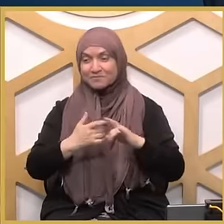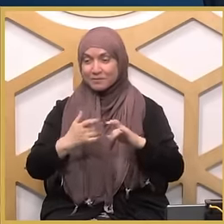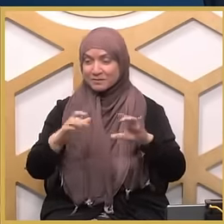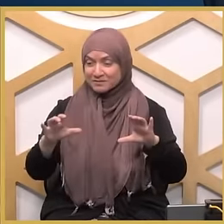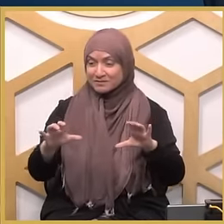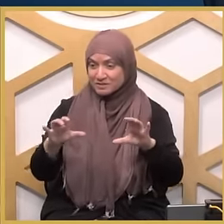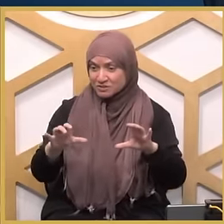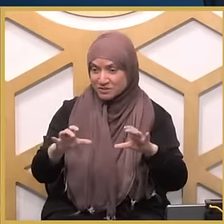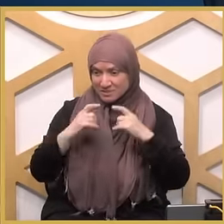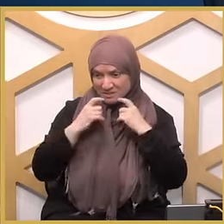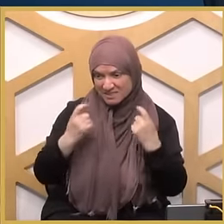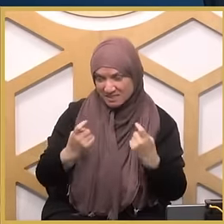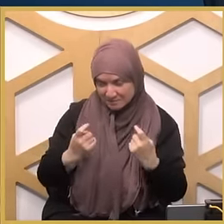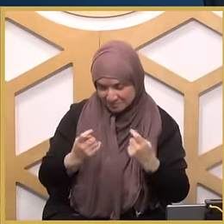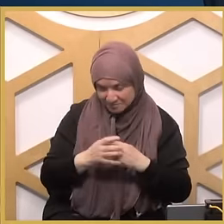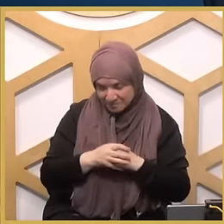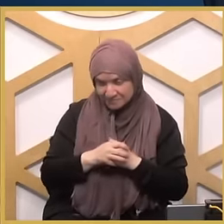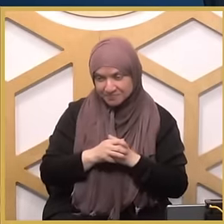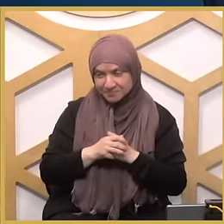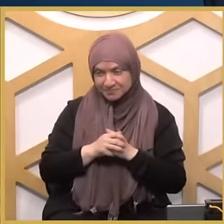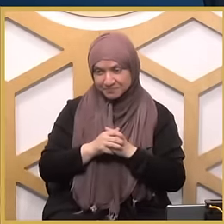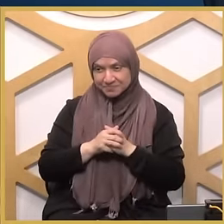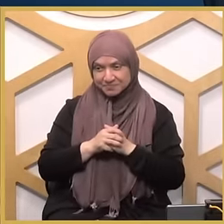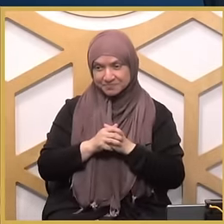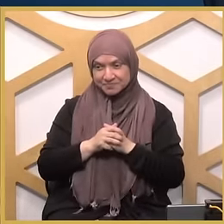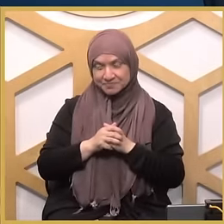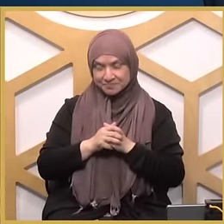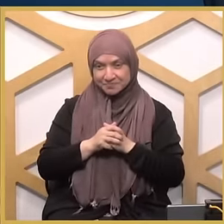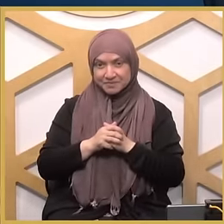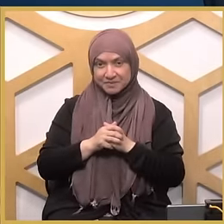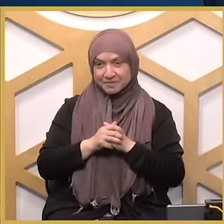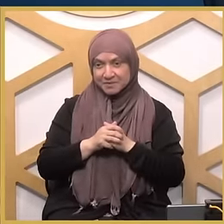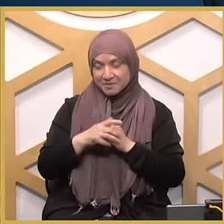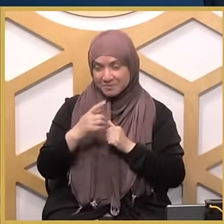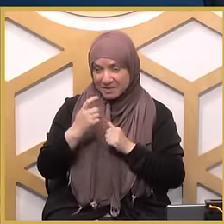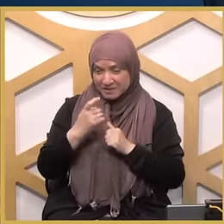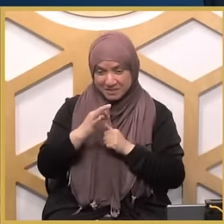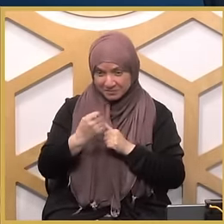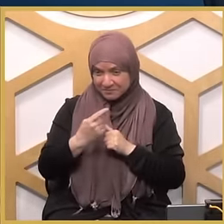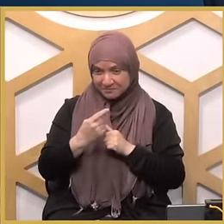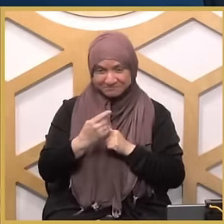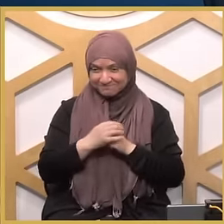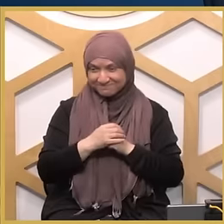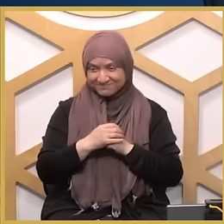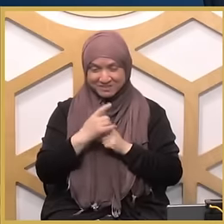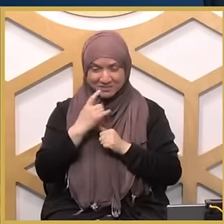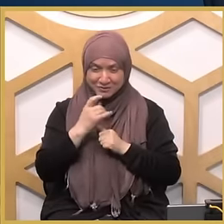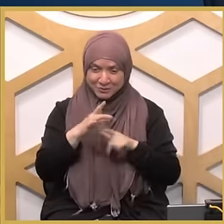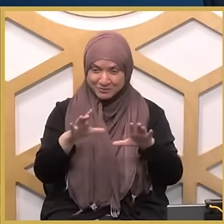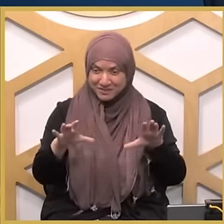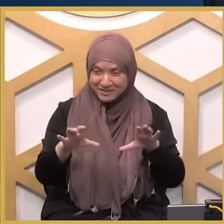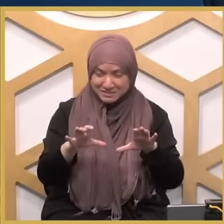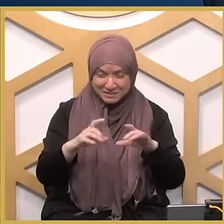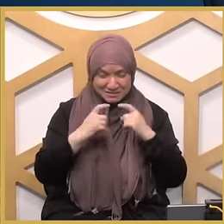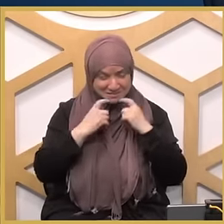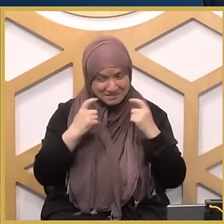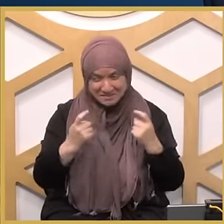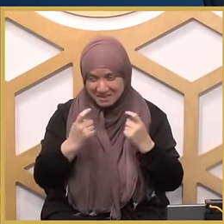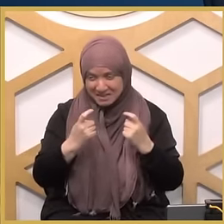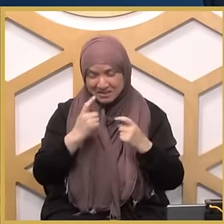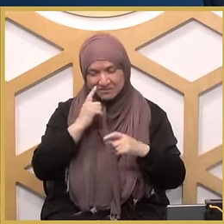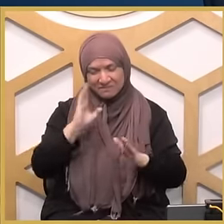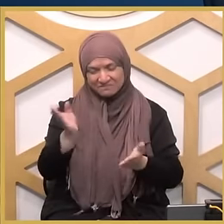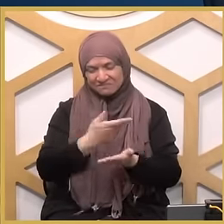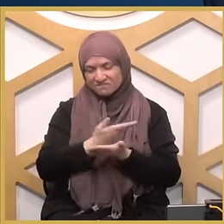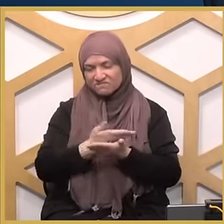and doing sin is considered what? Deficiency. It's considered a failure. And your heart